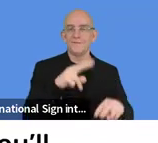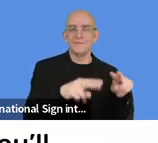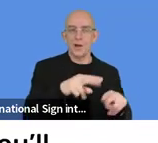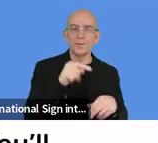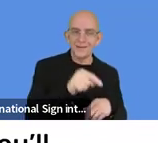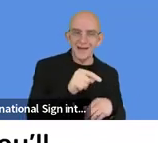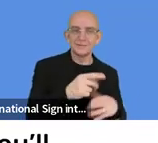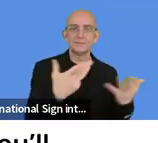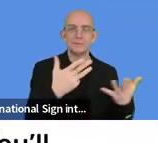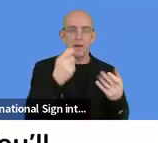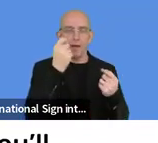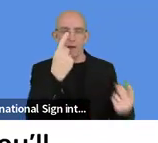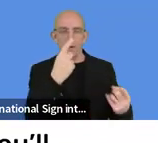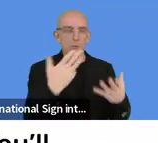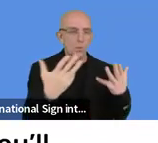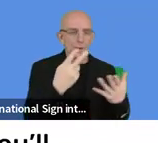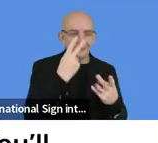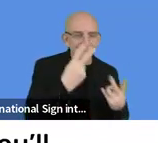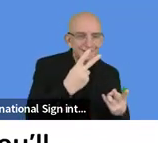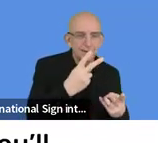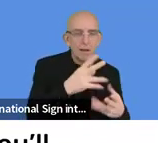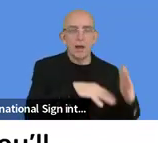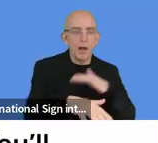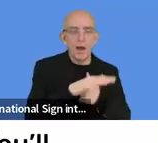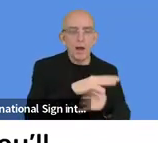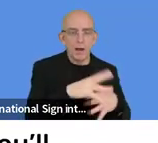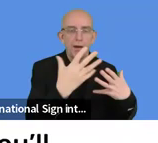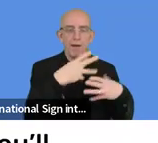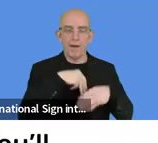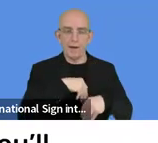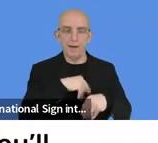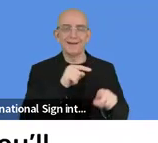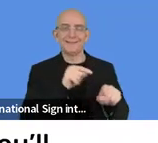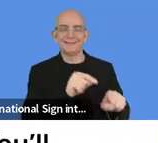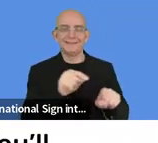it's a huge, you know, Niagara Falls, regardless, if you know